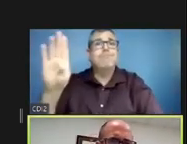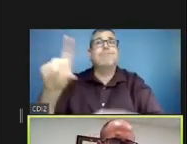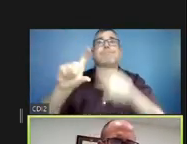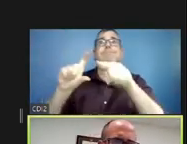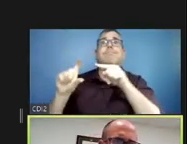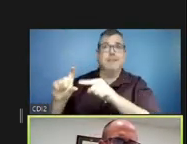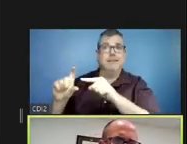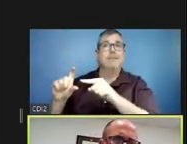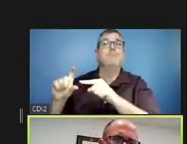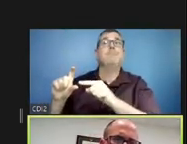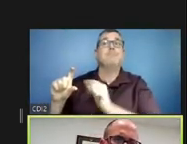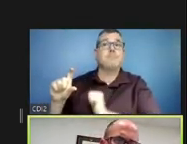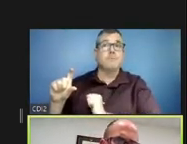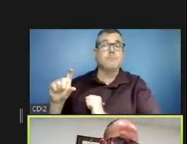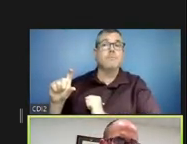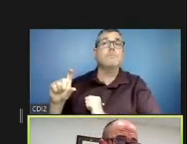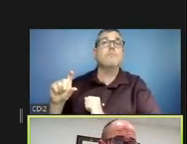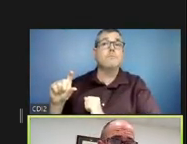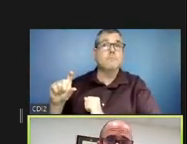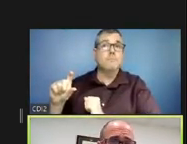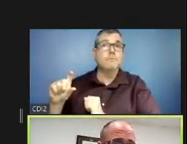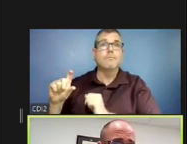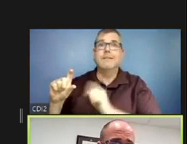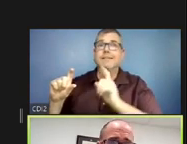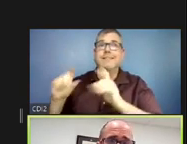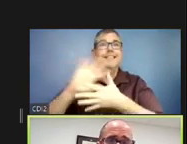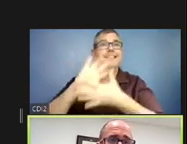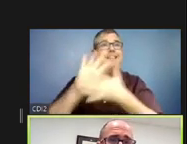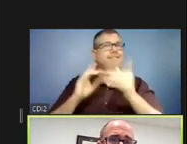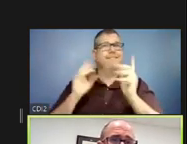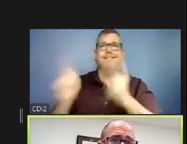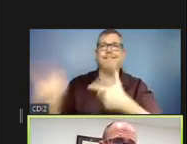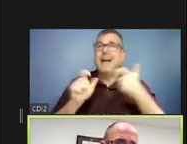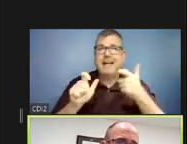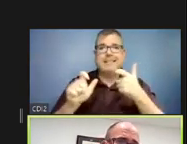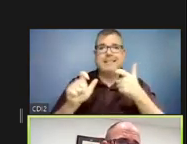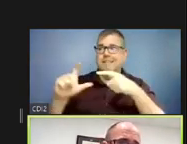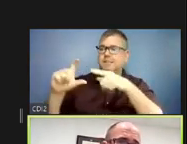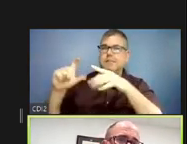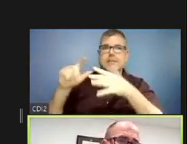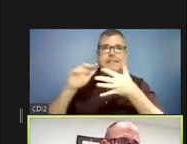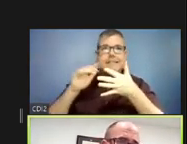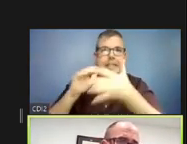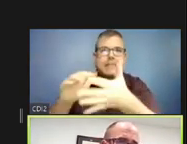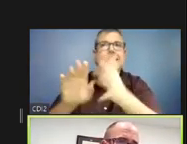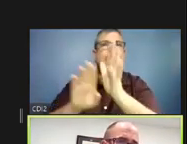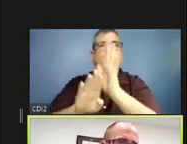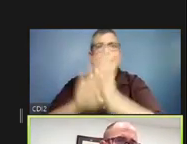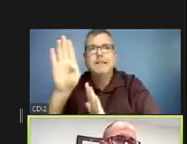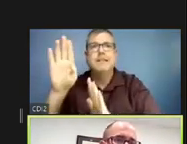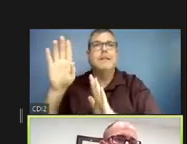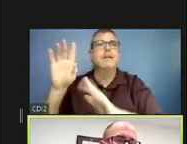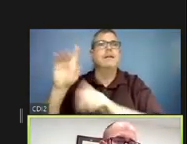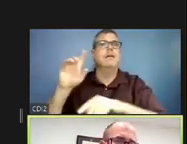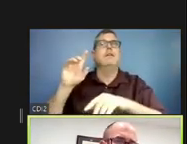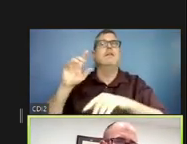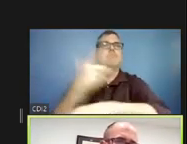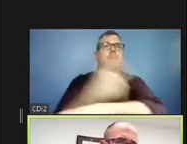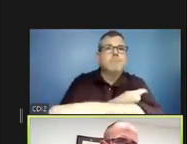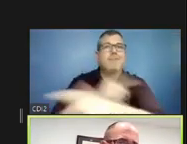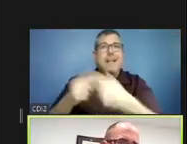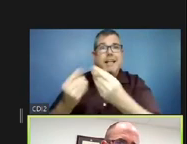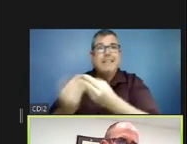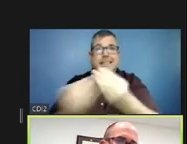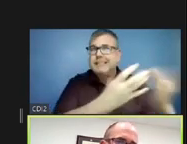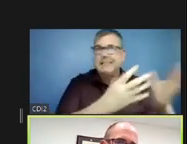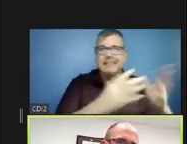to into the general population within a year. But the Operation Warp Speed, the reason why it was done so